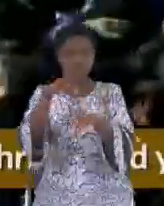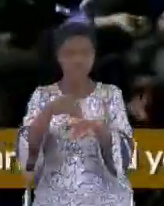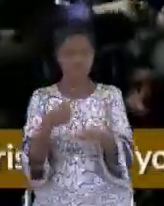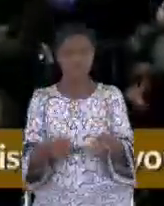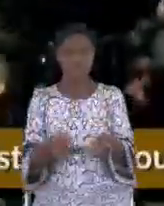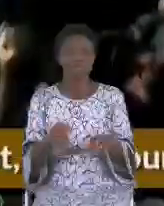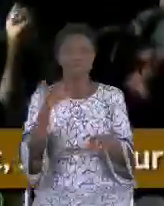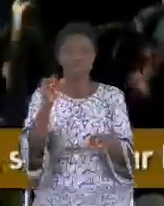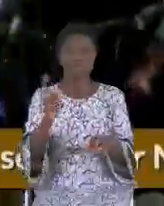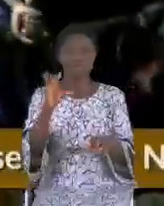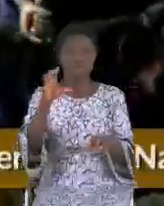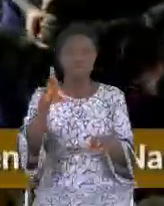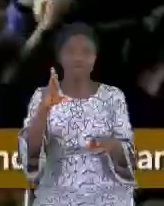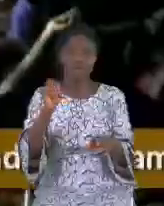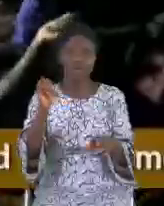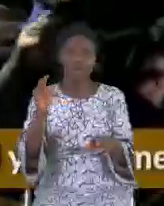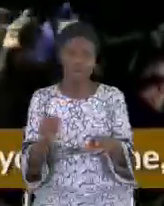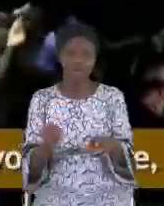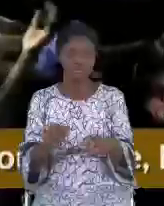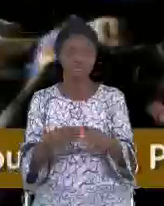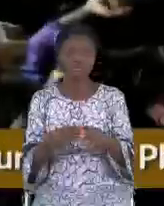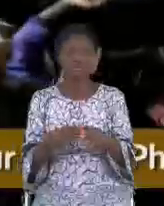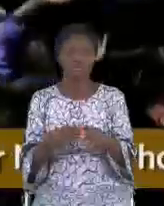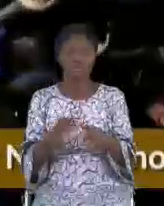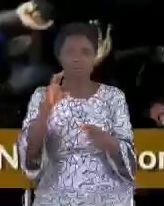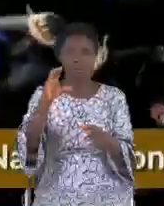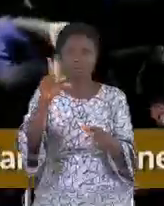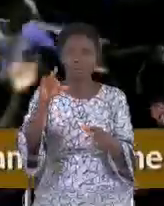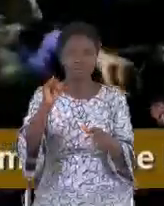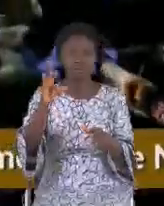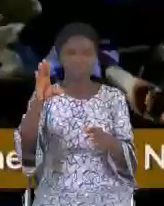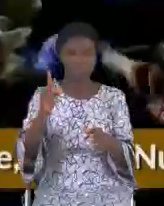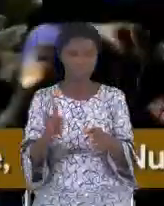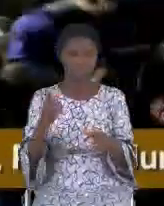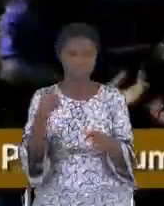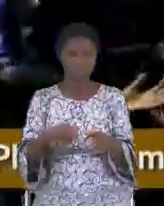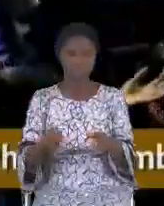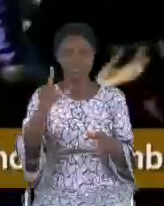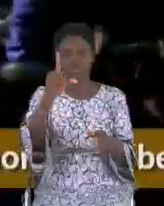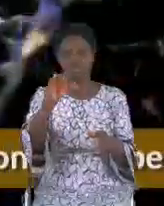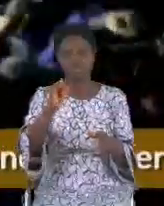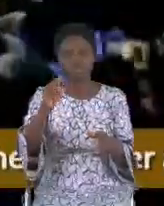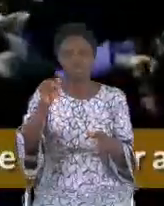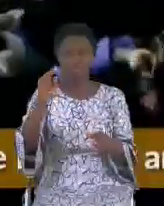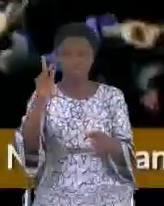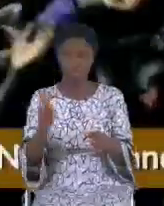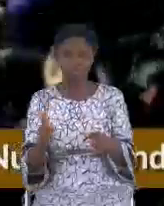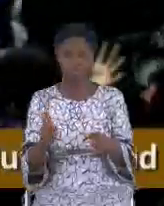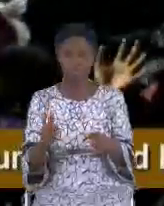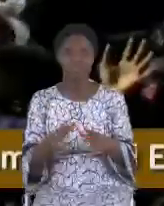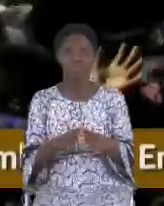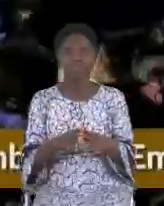click the link, or use the number on the screen to give